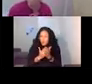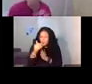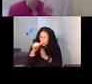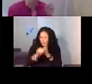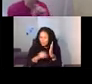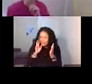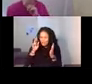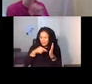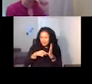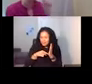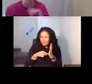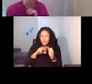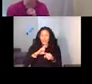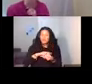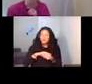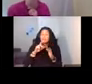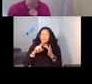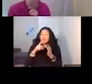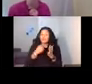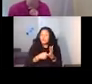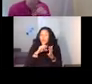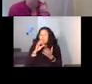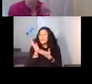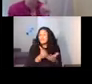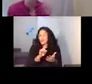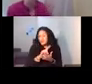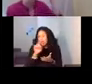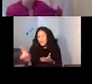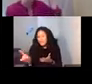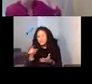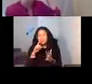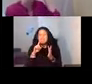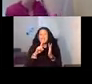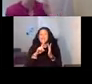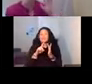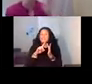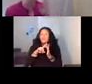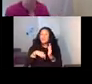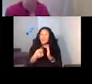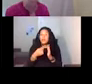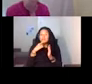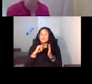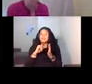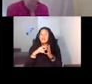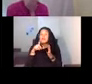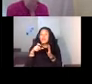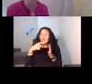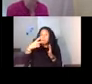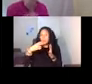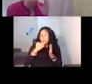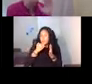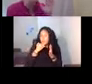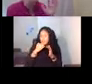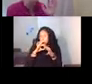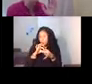see here. Dr. Isabelle Riou, I'm going to introduce you to later, and Ingrida Urita and Sarah Clare, both mathematicians that we've worked with,